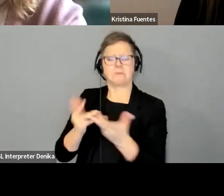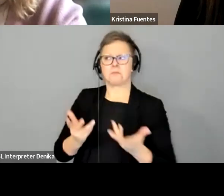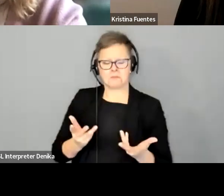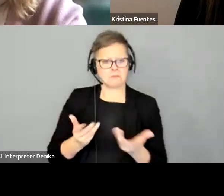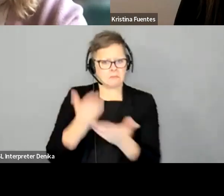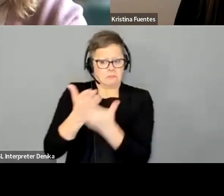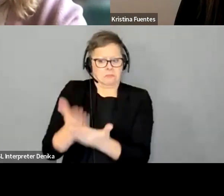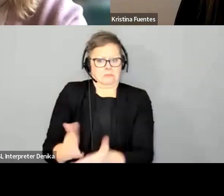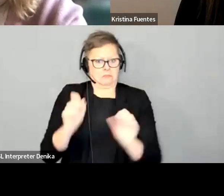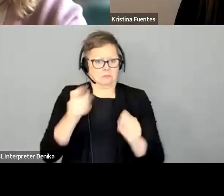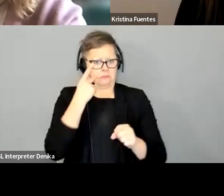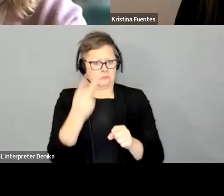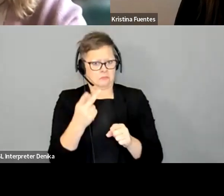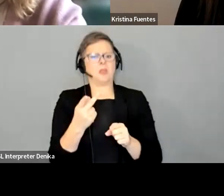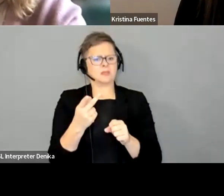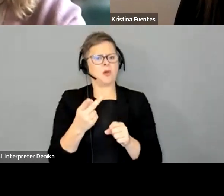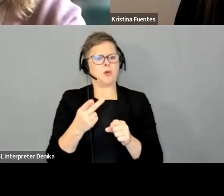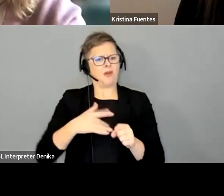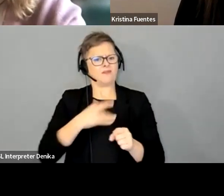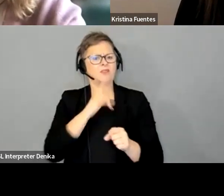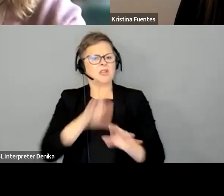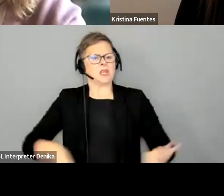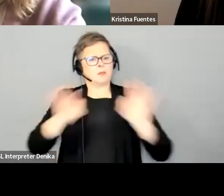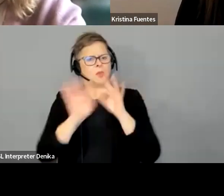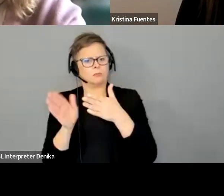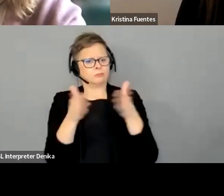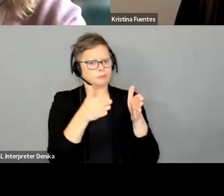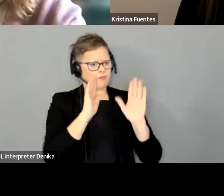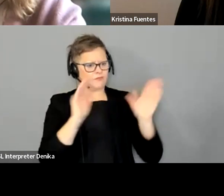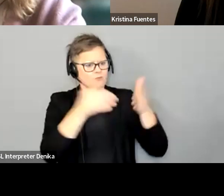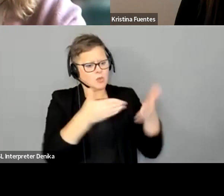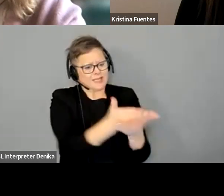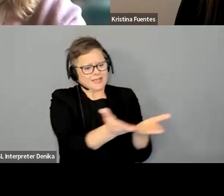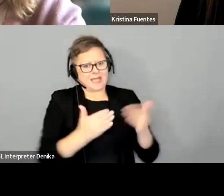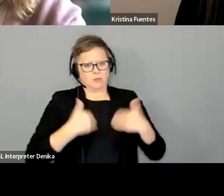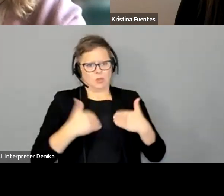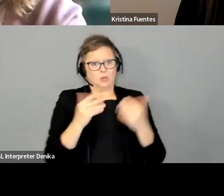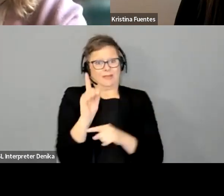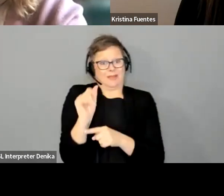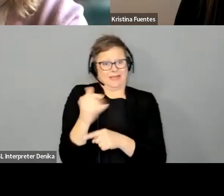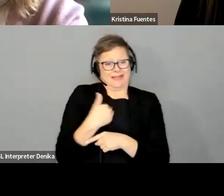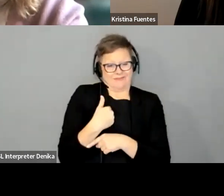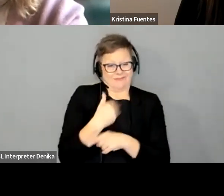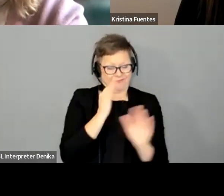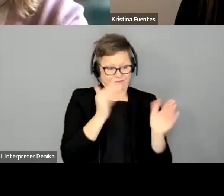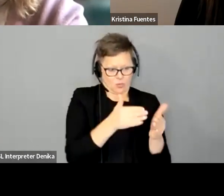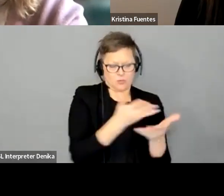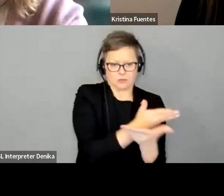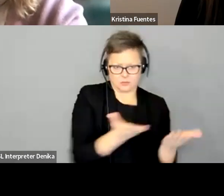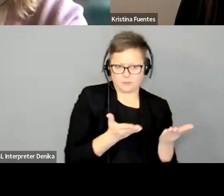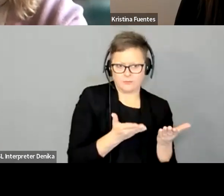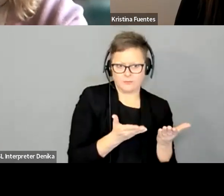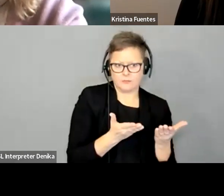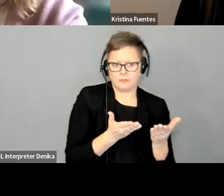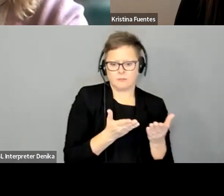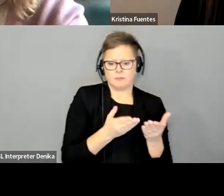to speak directly to them, and particularly to youth with disabilities who, in our own research, we've found have